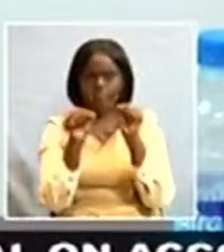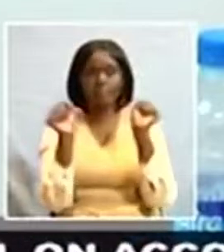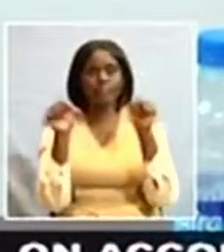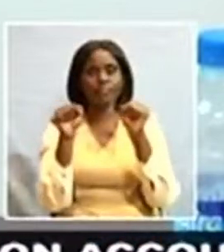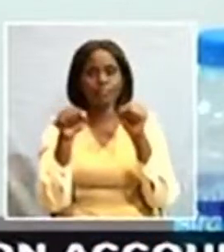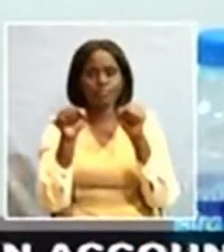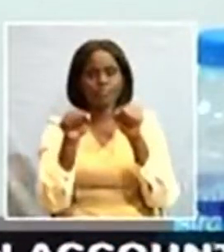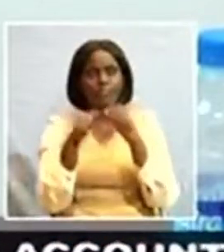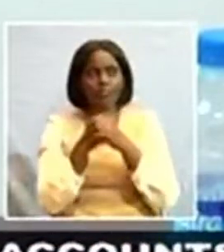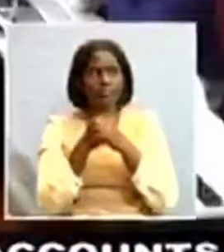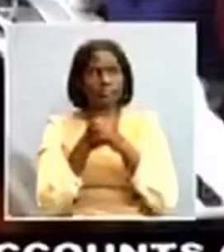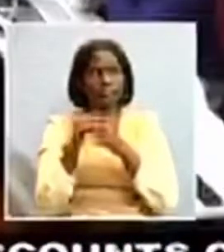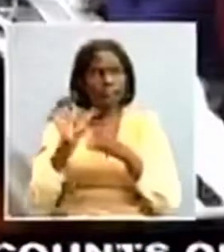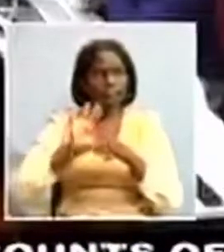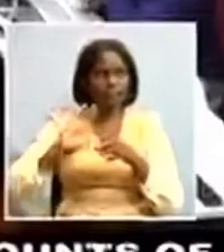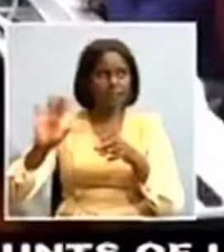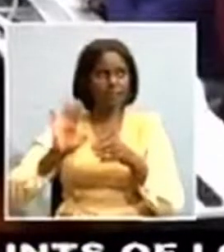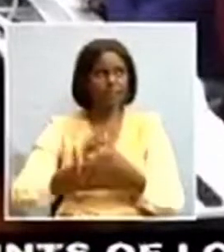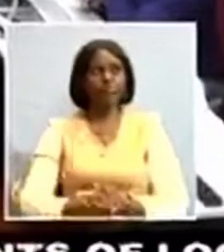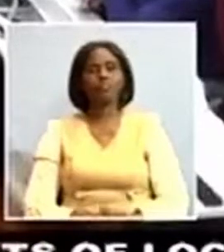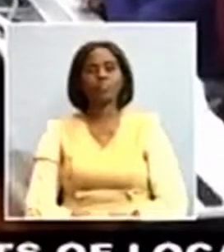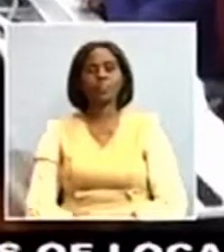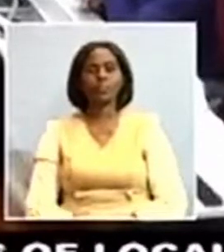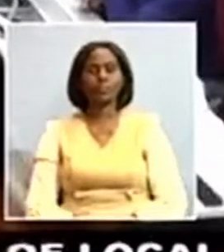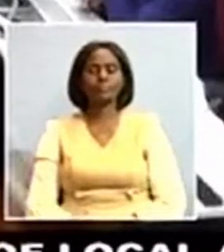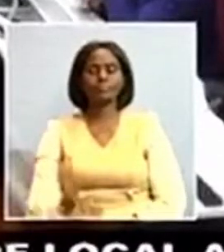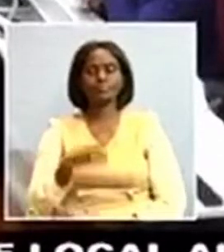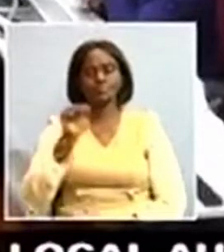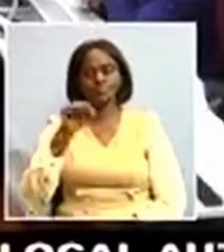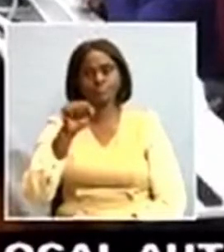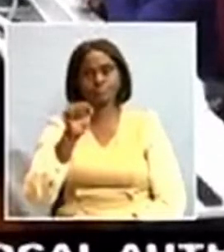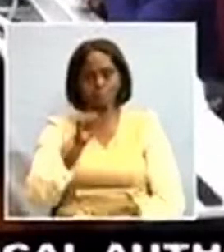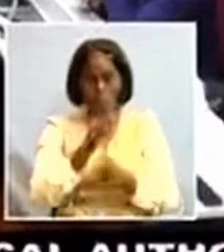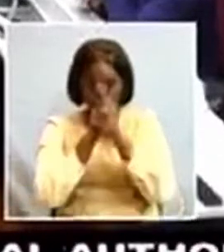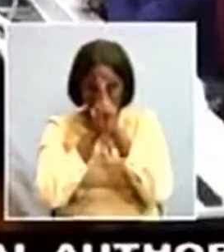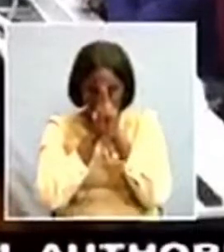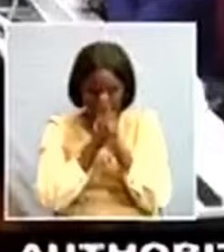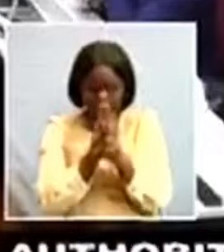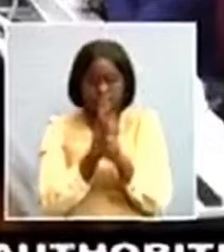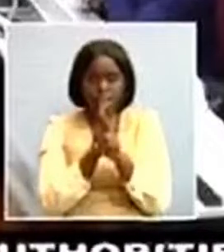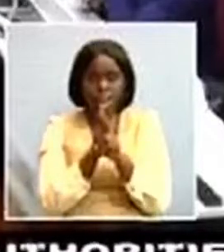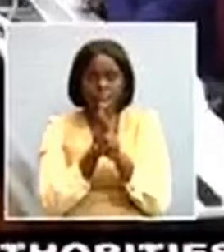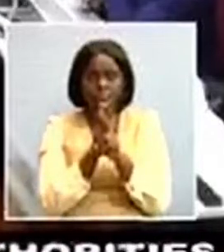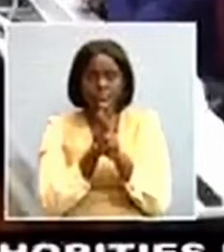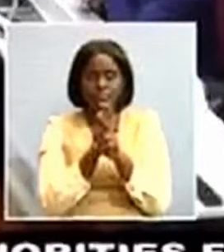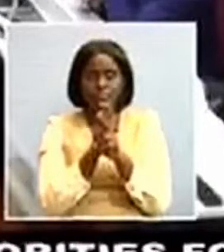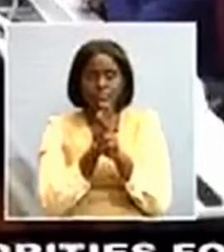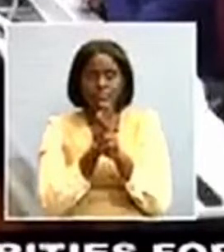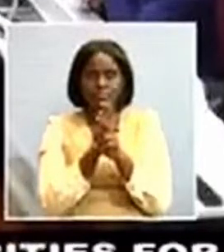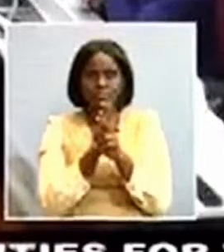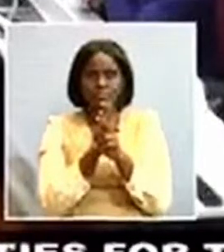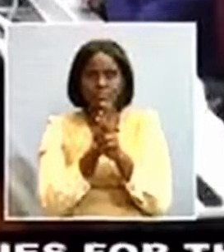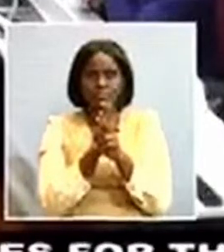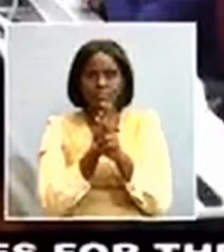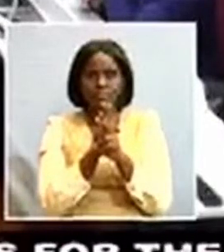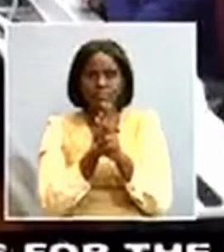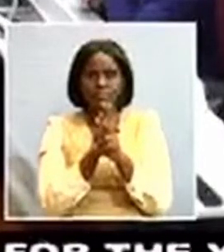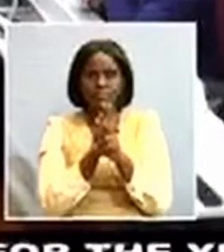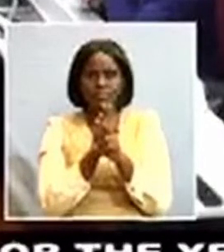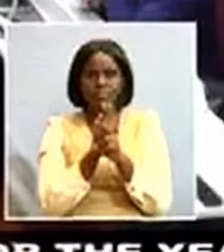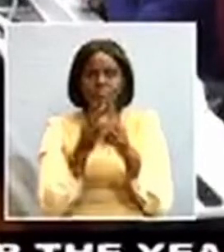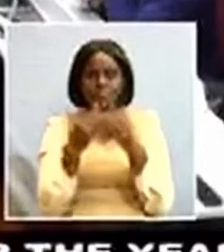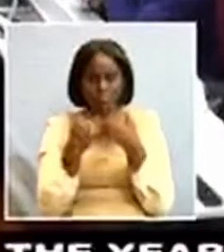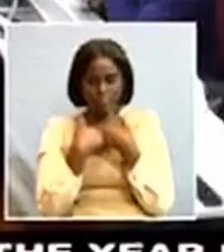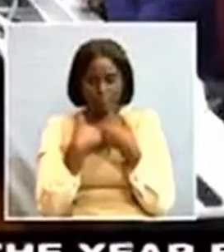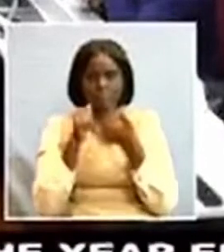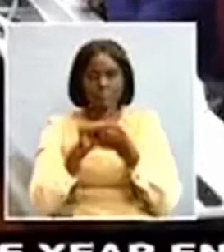Point of interjection, Chair. Yes, Honorable. I have a